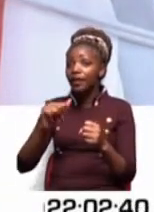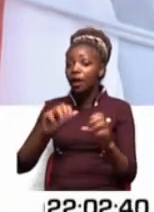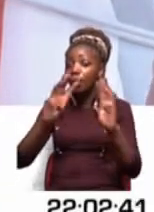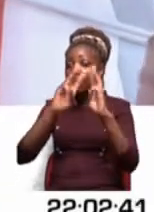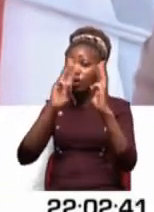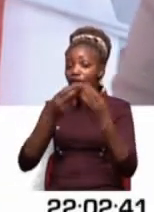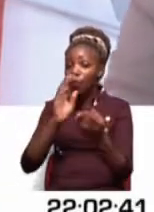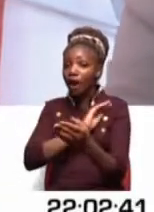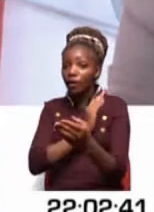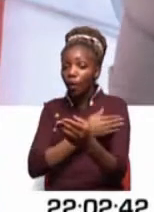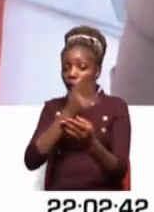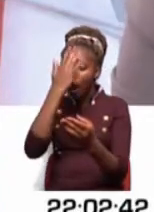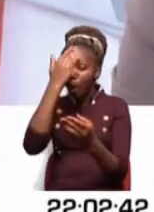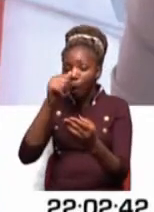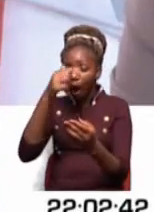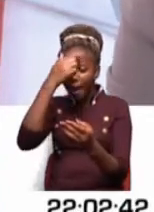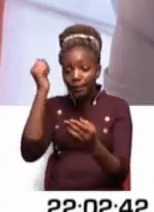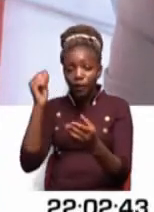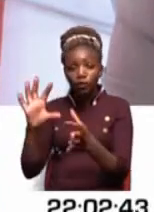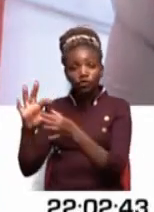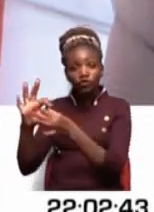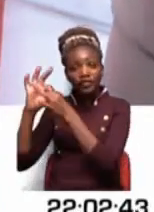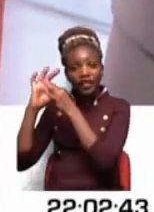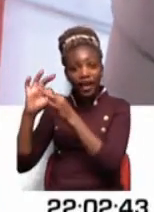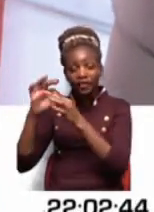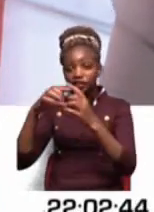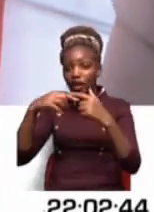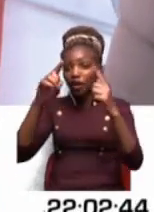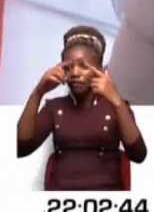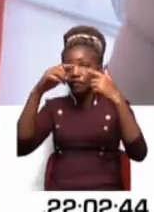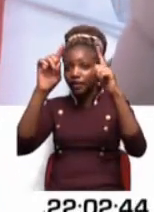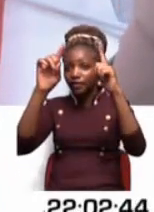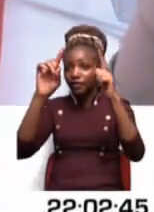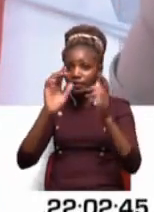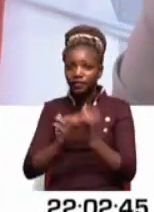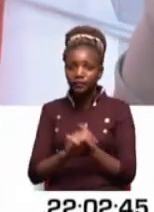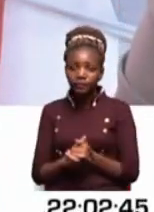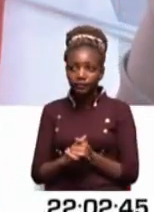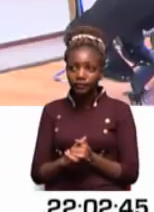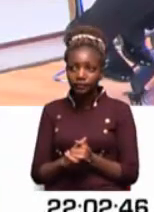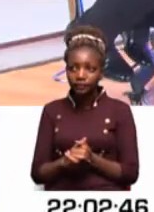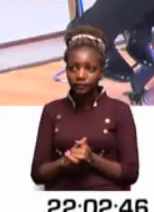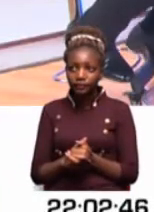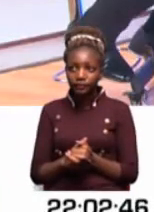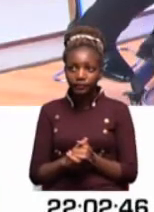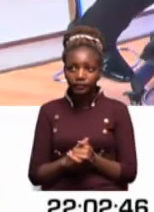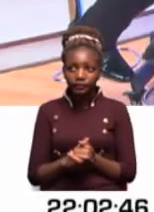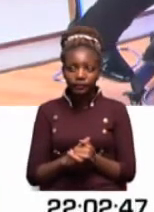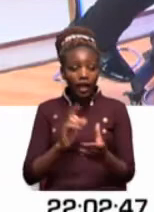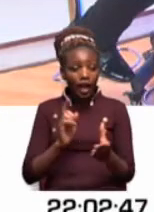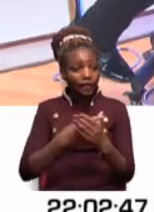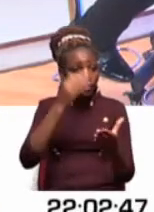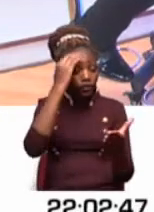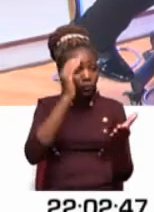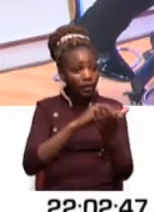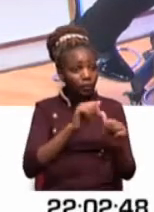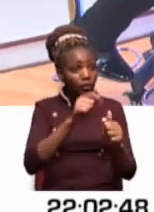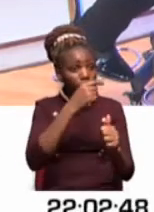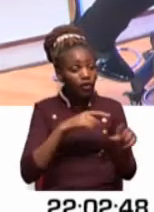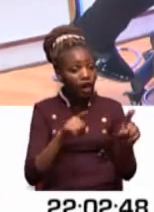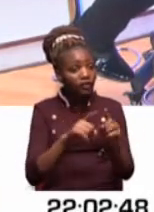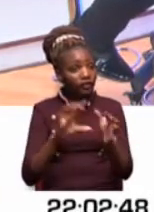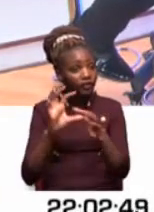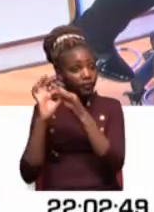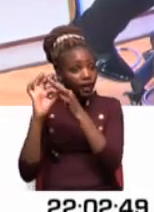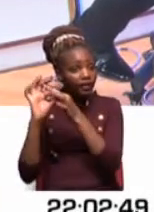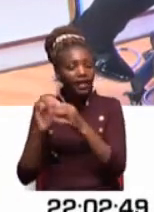excellence. Everything, you look at a German car, you look at a German road, you look at how Germans do their things. And you believe that culture can be inculcated even here? It can, but we have to